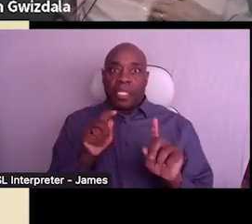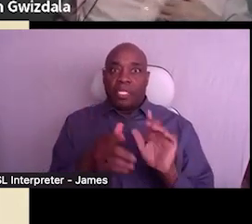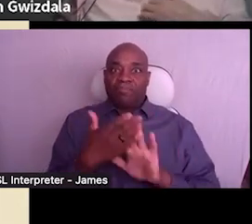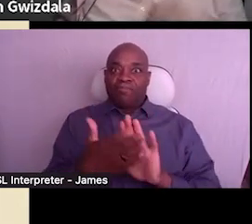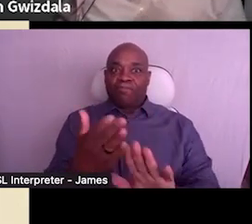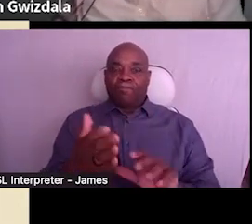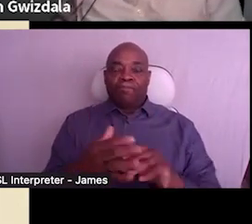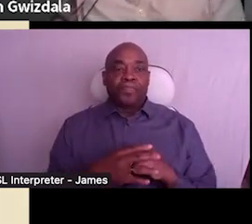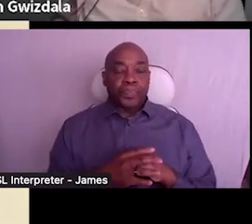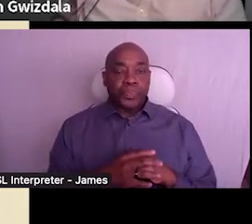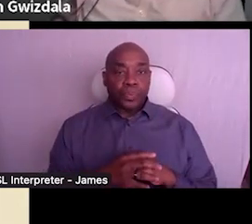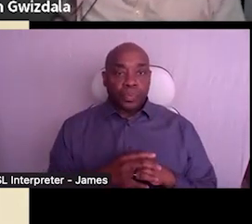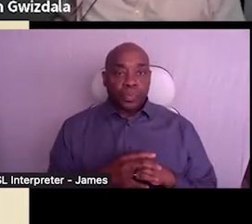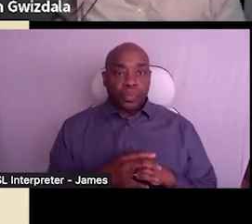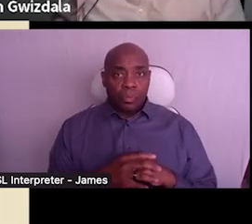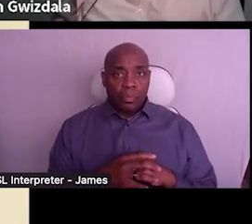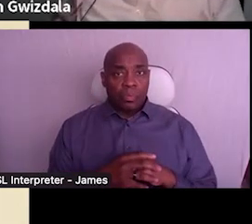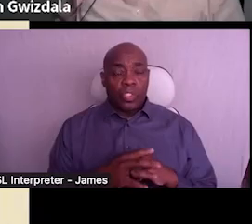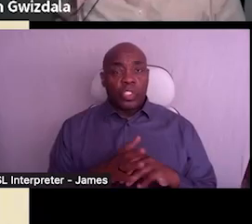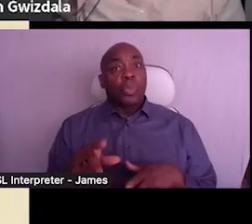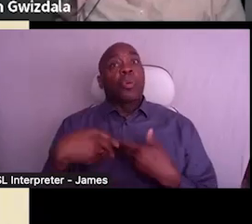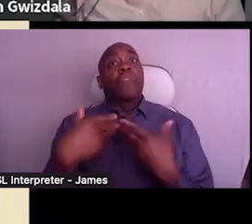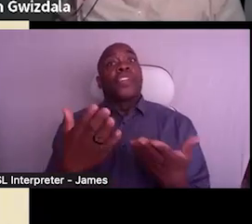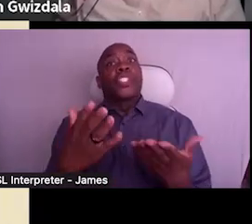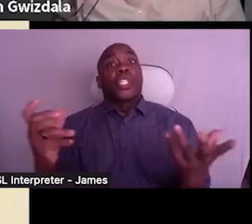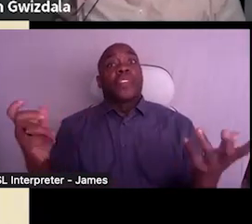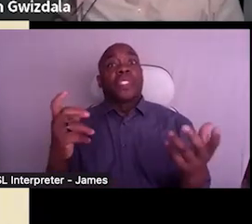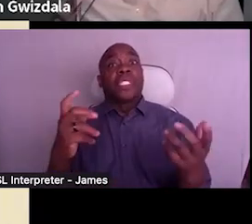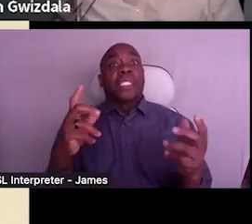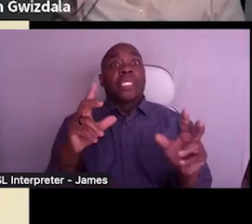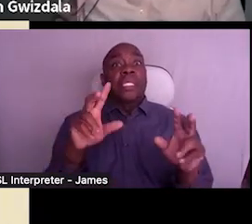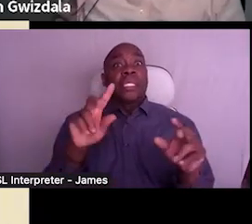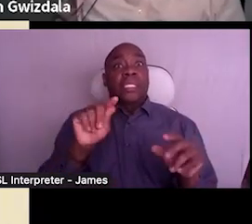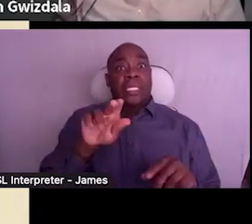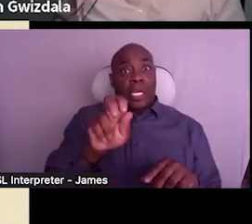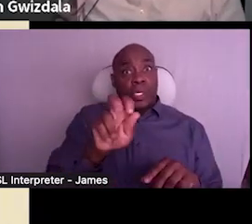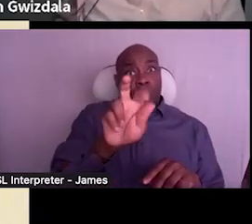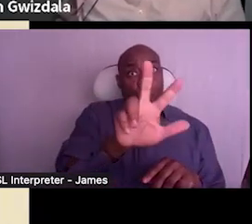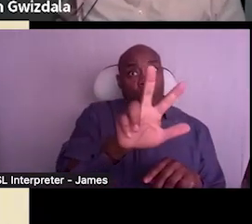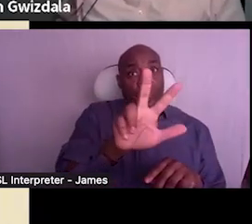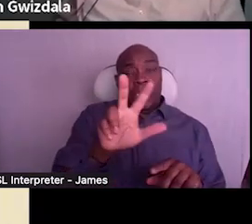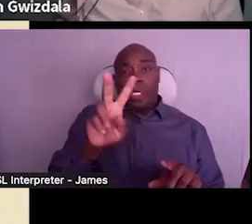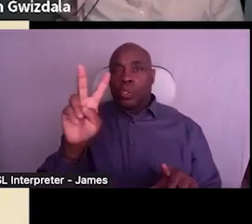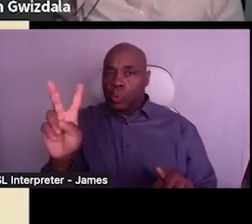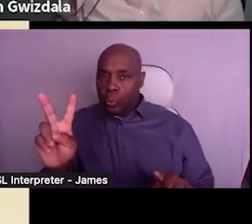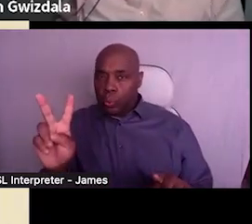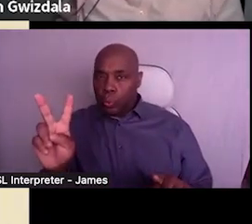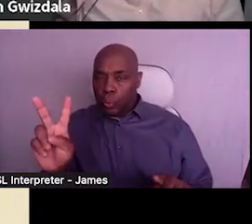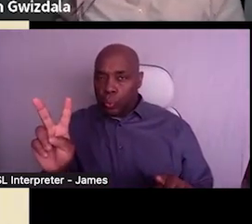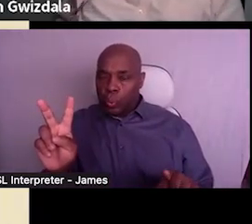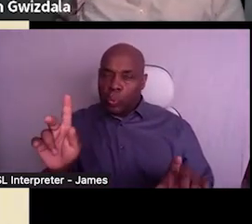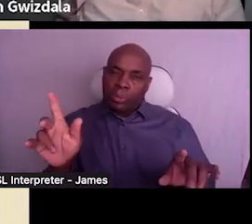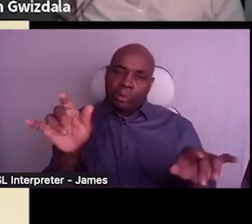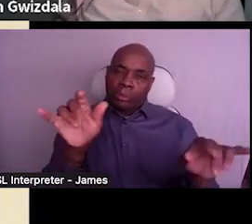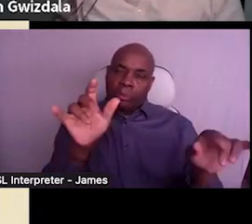So, and the provisions of Title III and Title II are virtually the